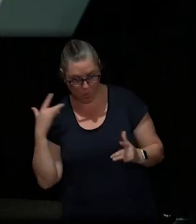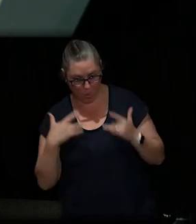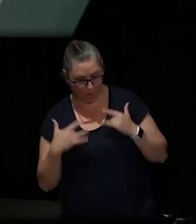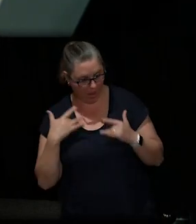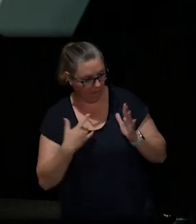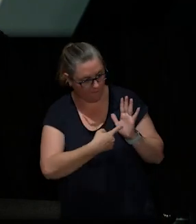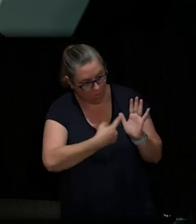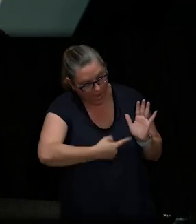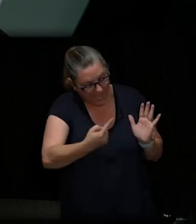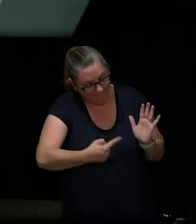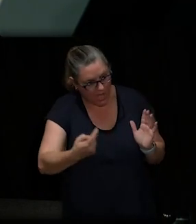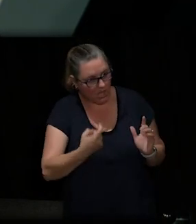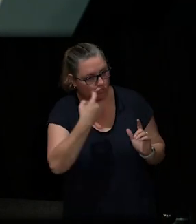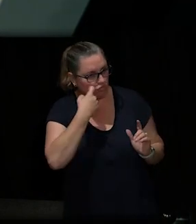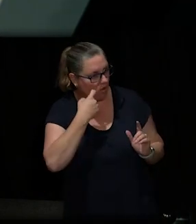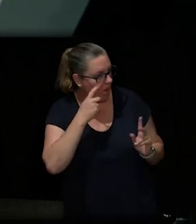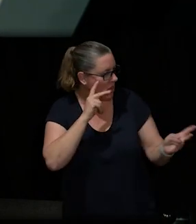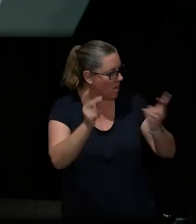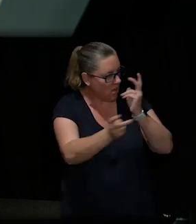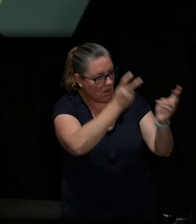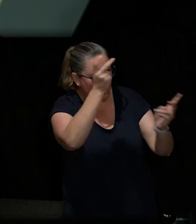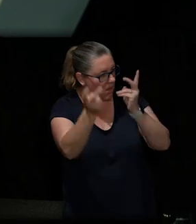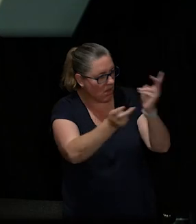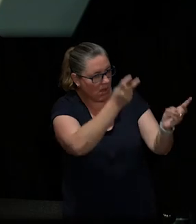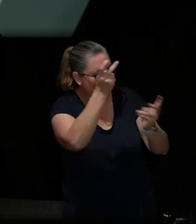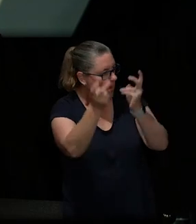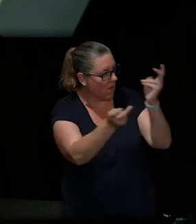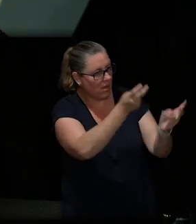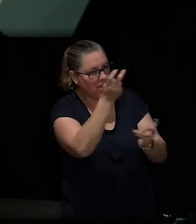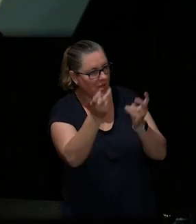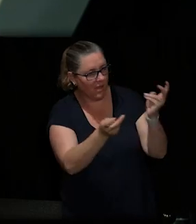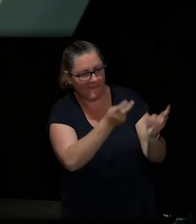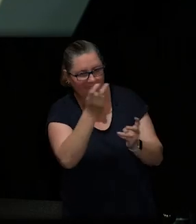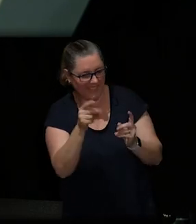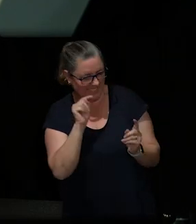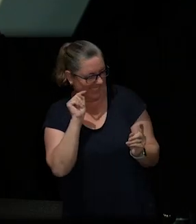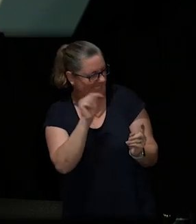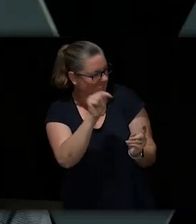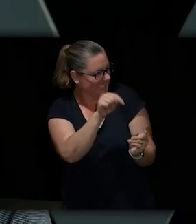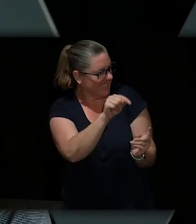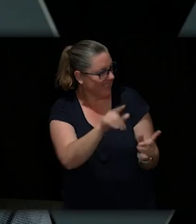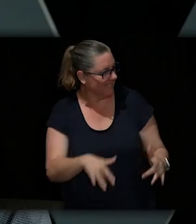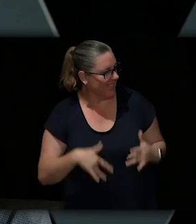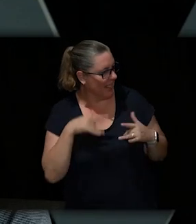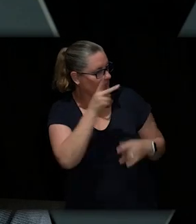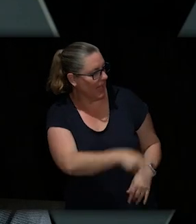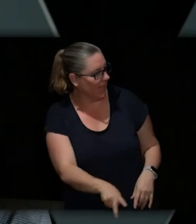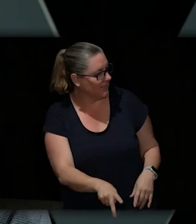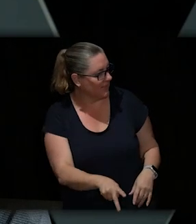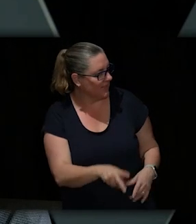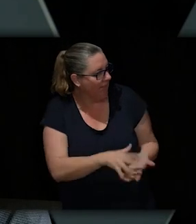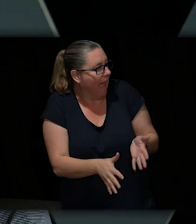find that? How do you not spend the rest of your life trying to look for that feeling again?